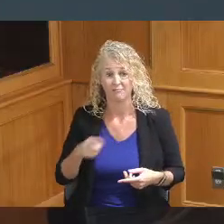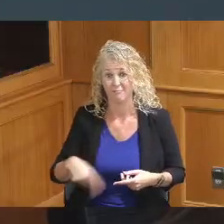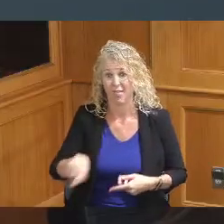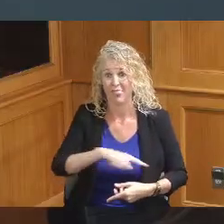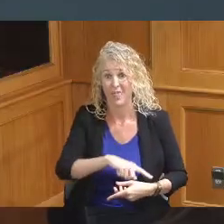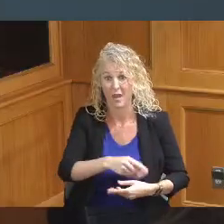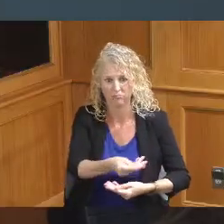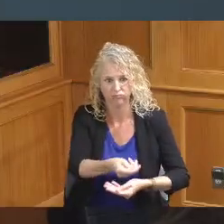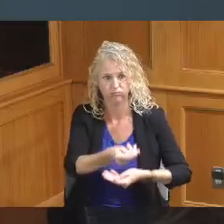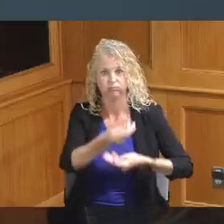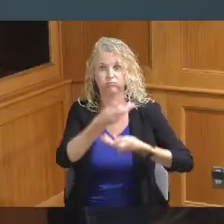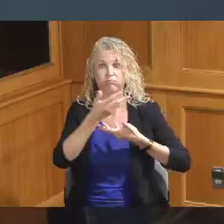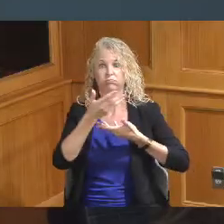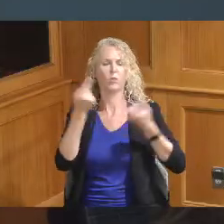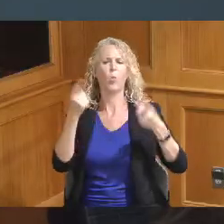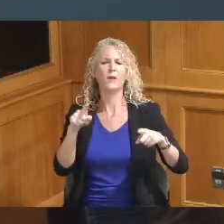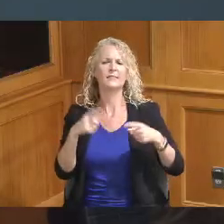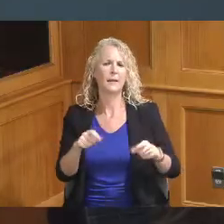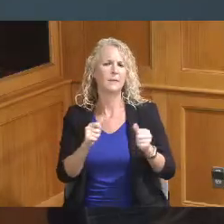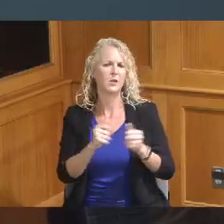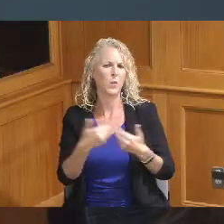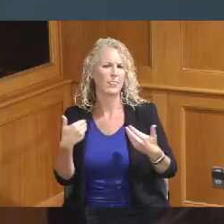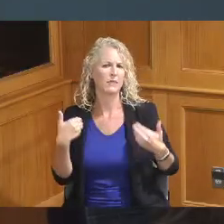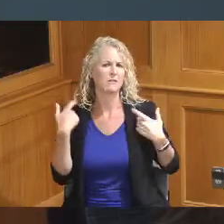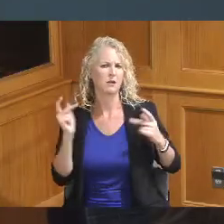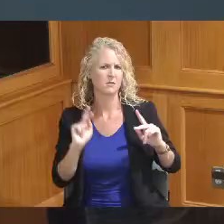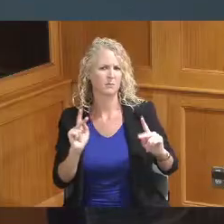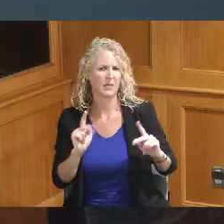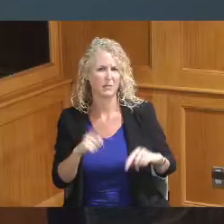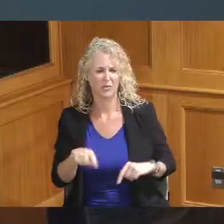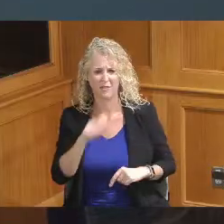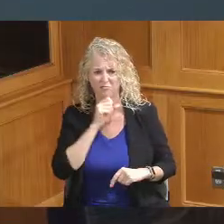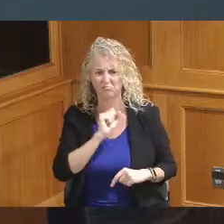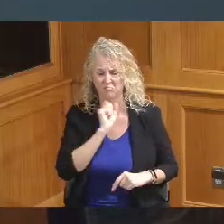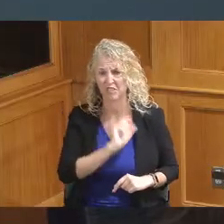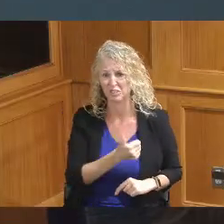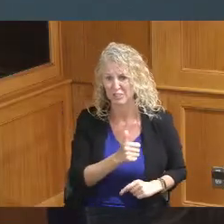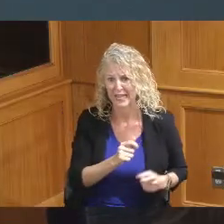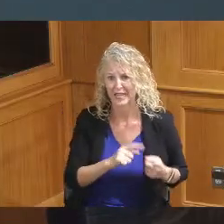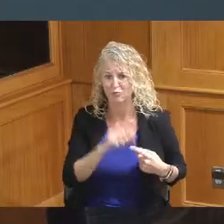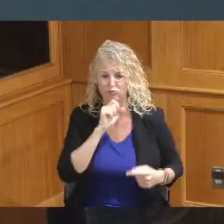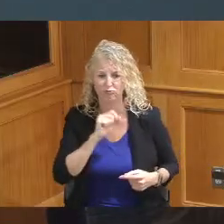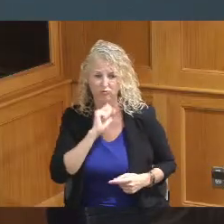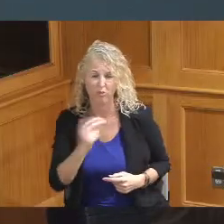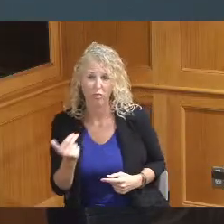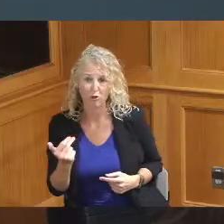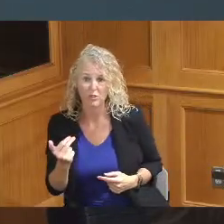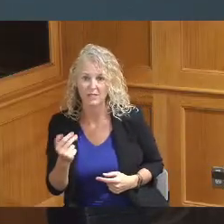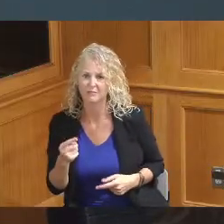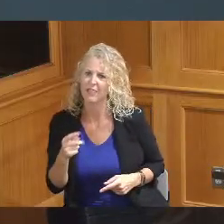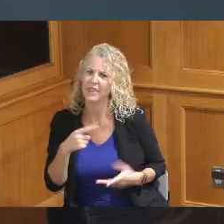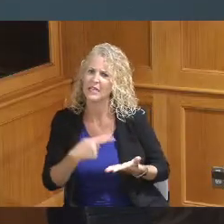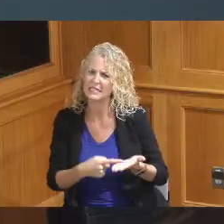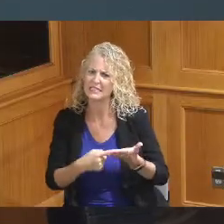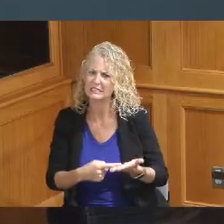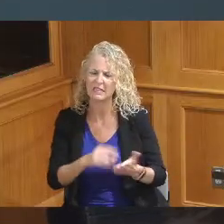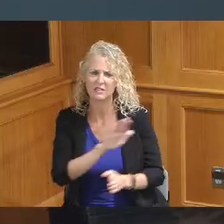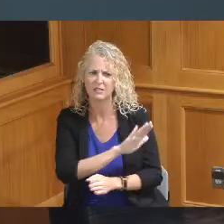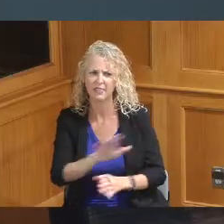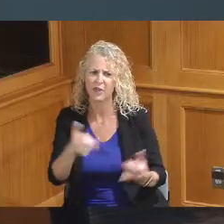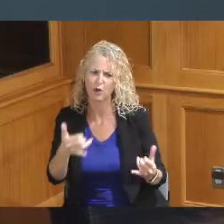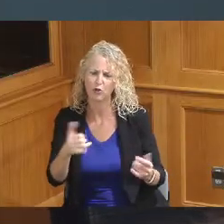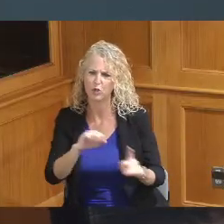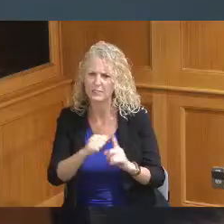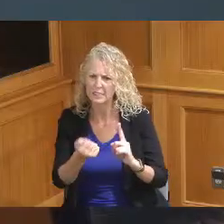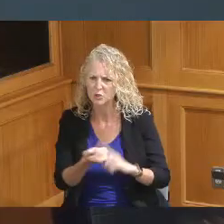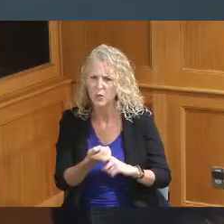going on the street as it relates to they were 10 years old to about 13, about violence. And also I talked about